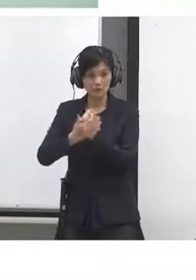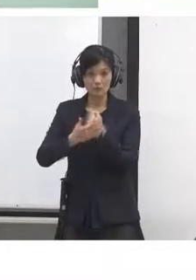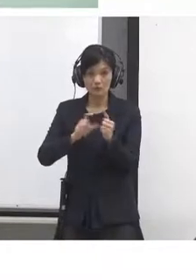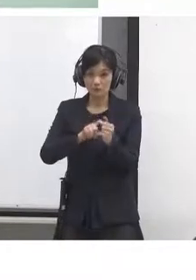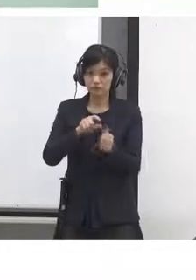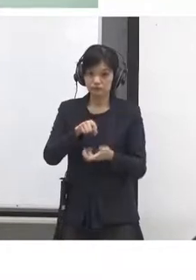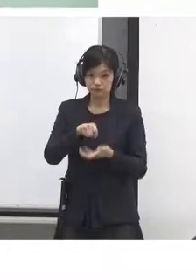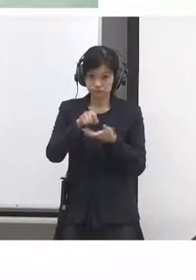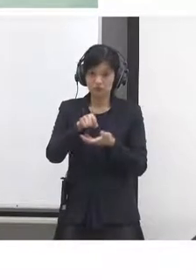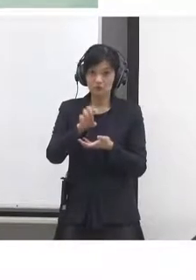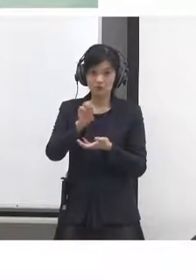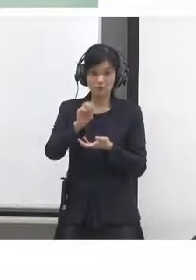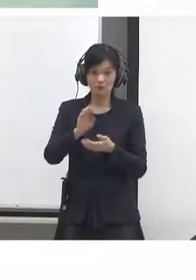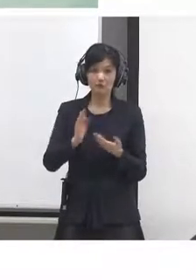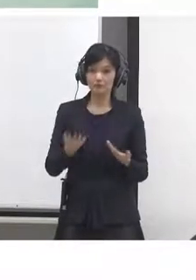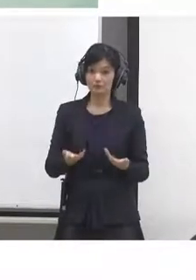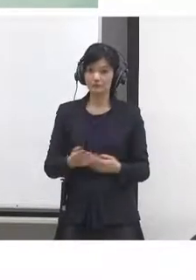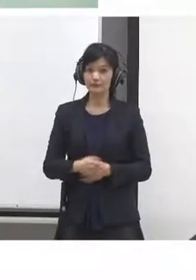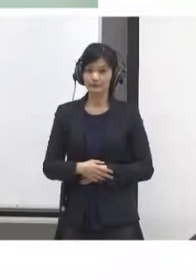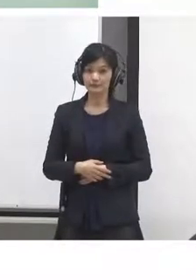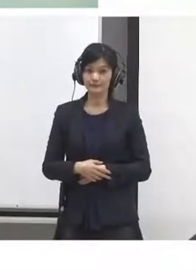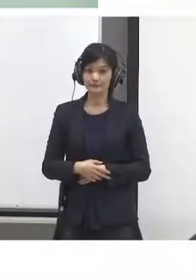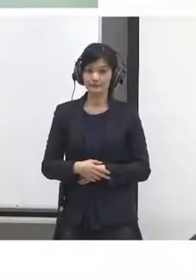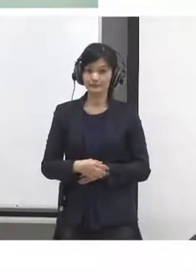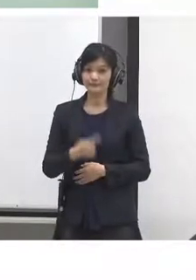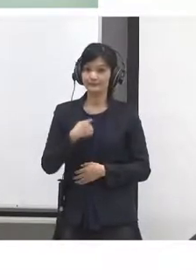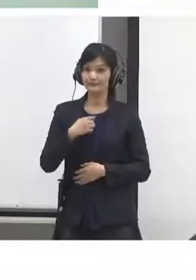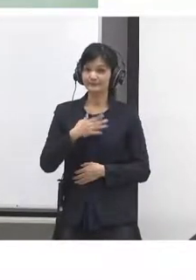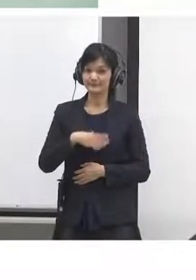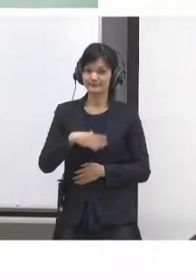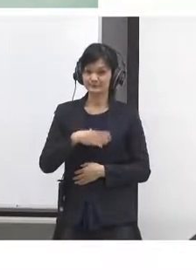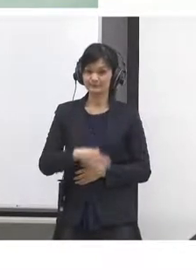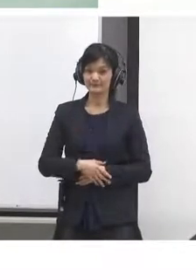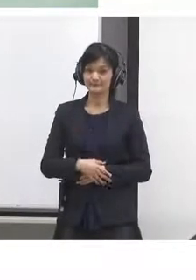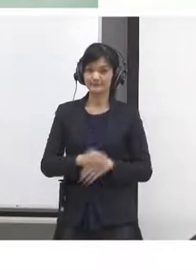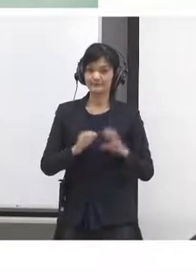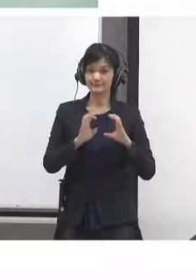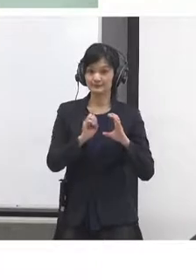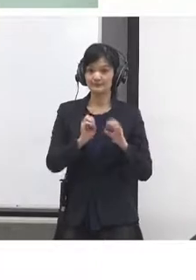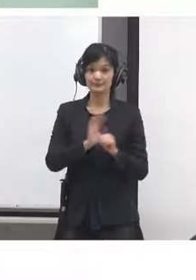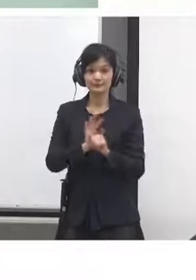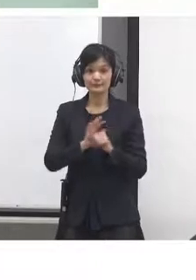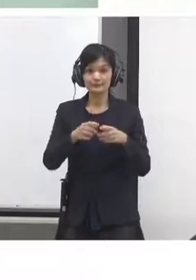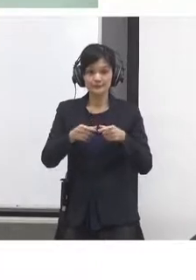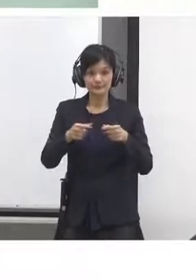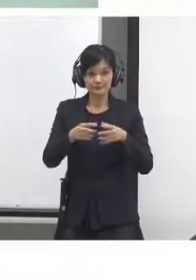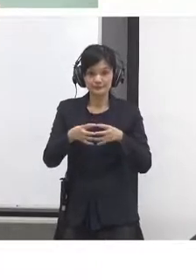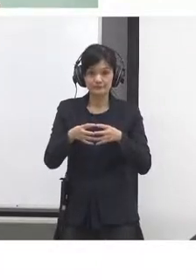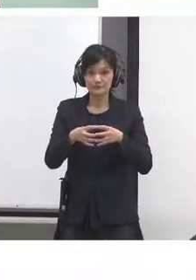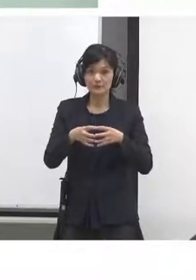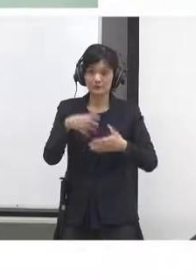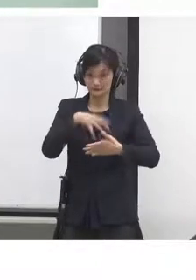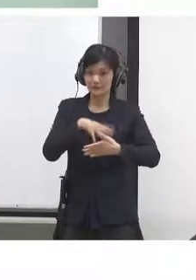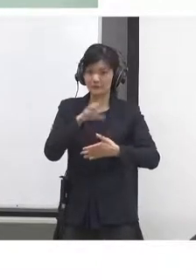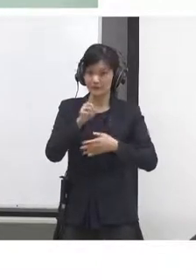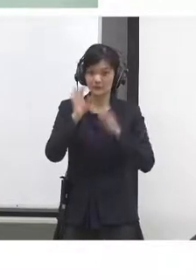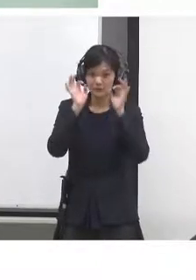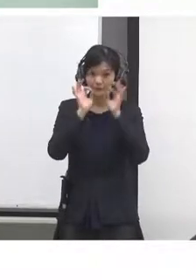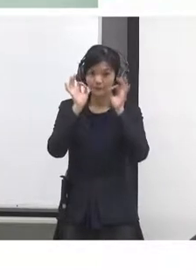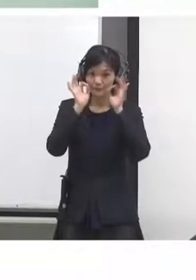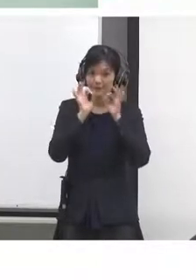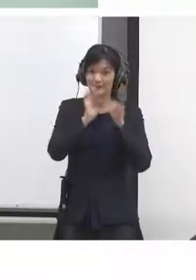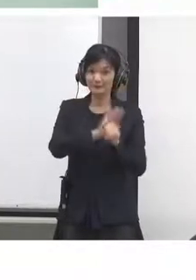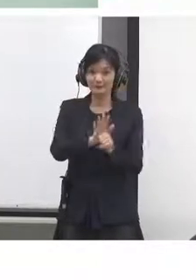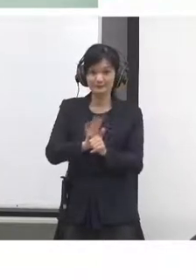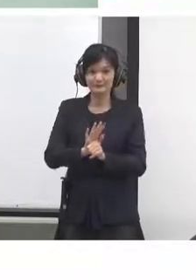I only know Code for Cat. Code for Cat and Higumappu. Higumappu. Can I